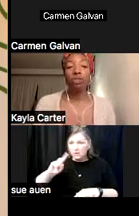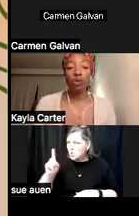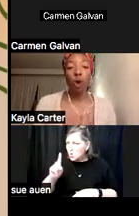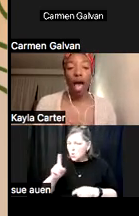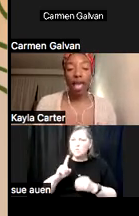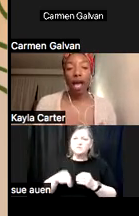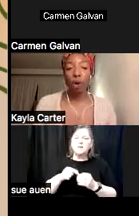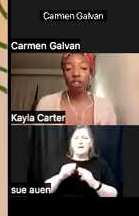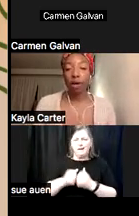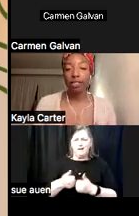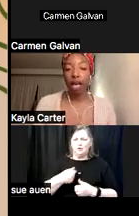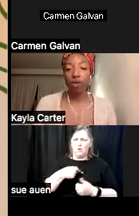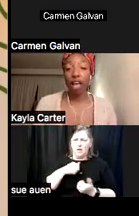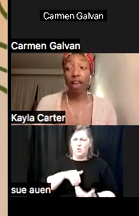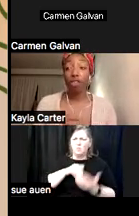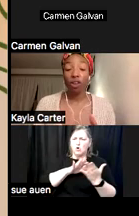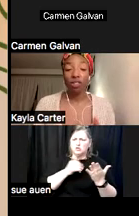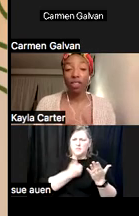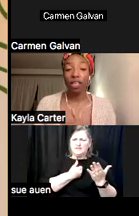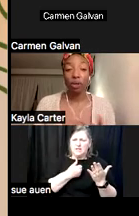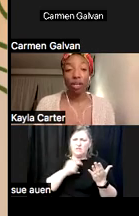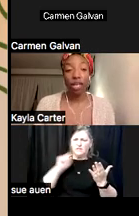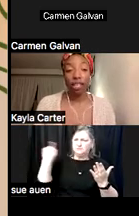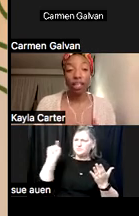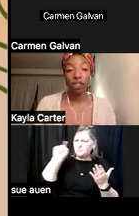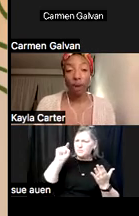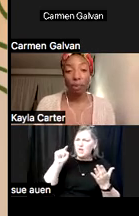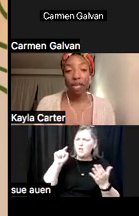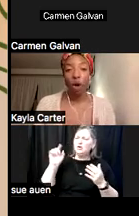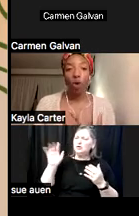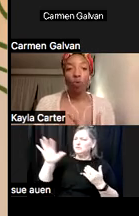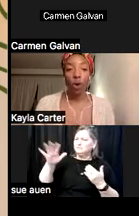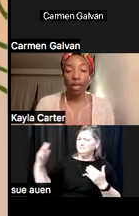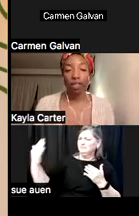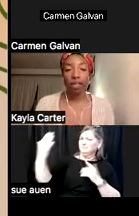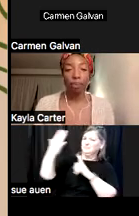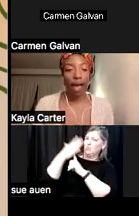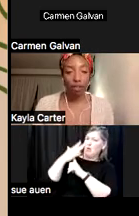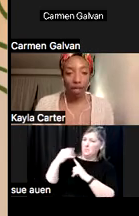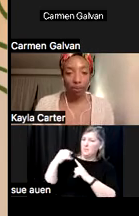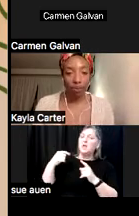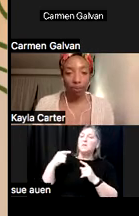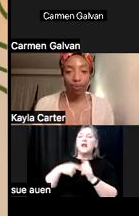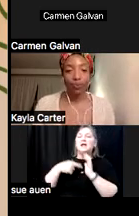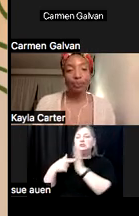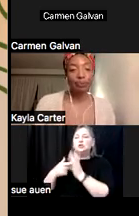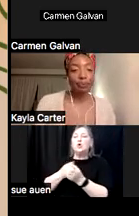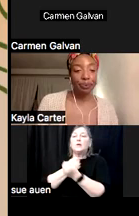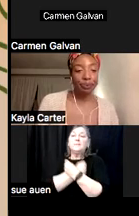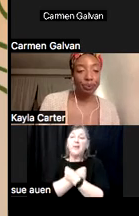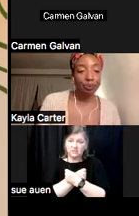how do I approach myself and others in the community that is around me with compassion.